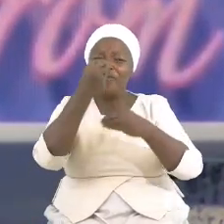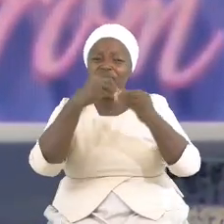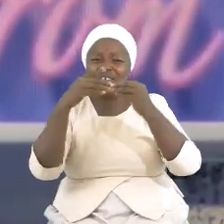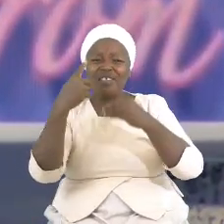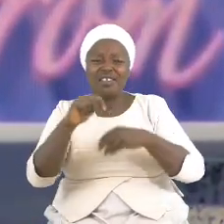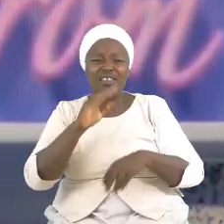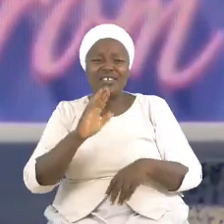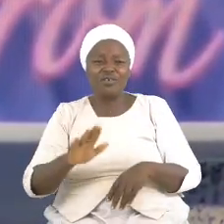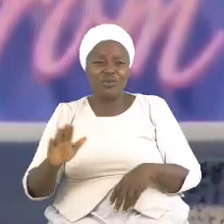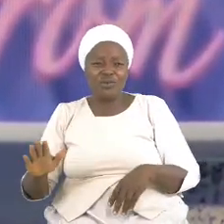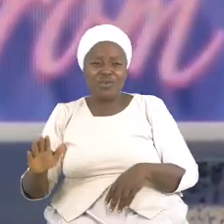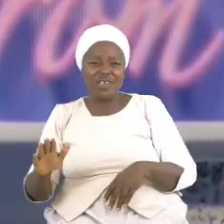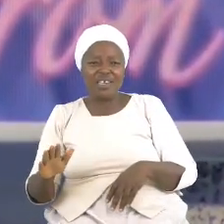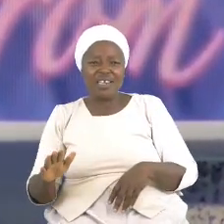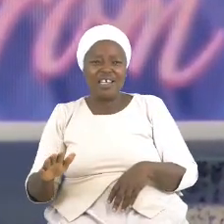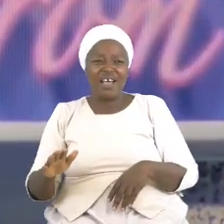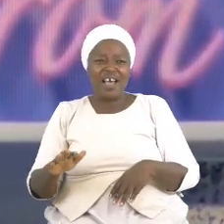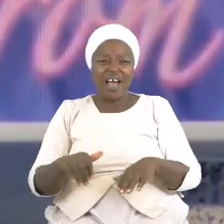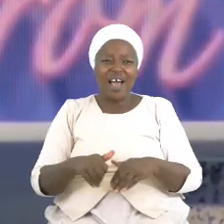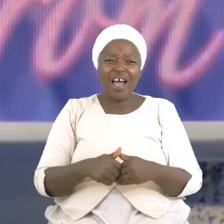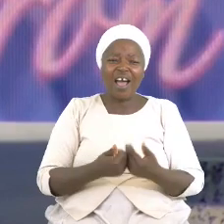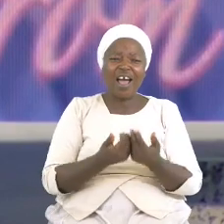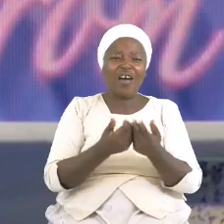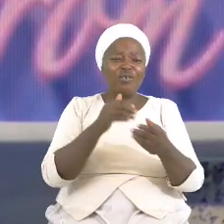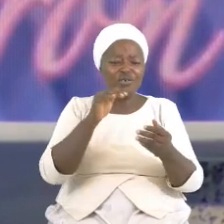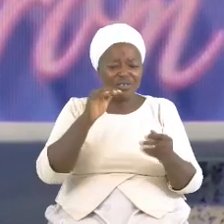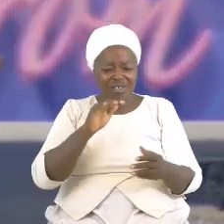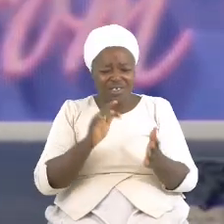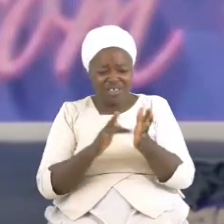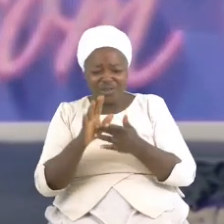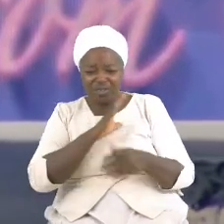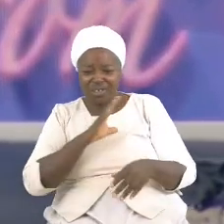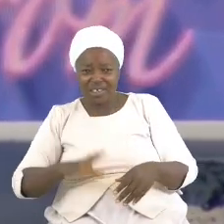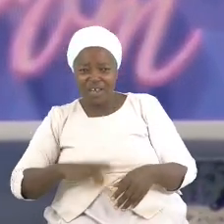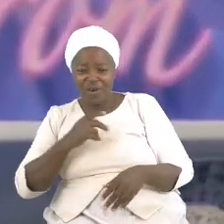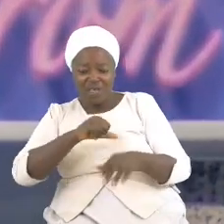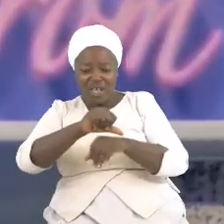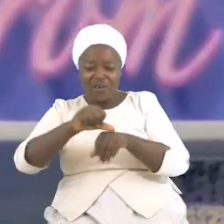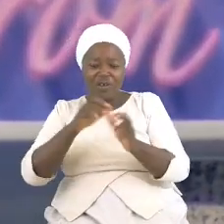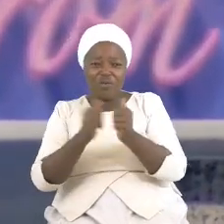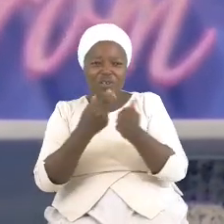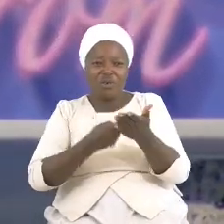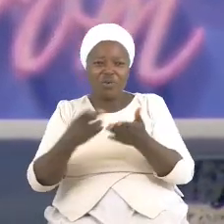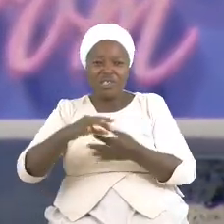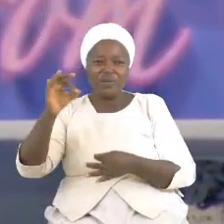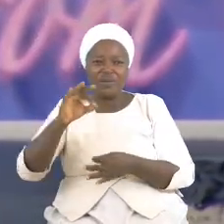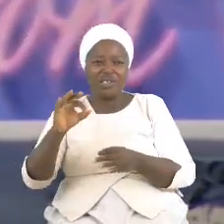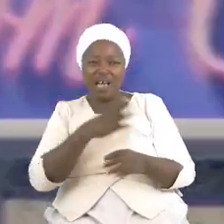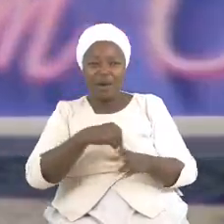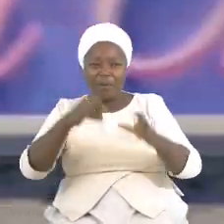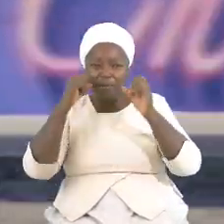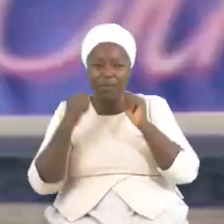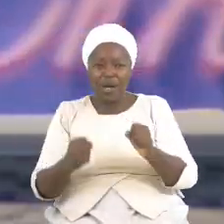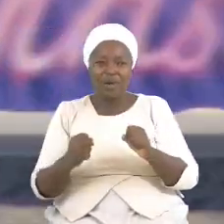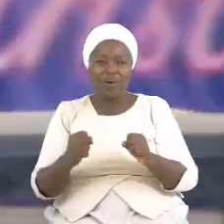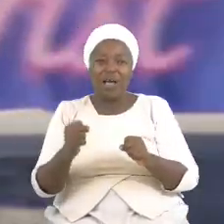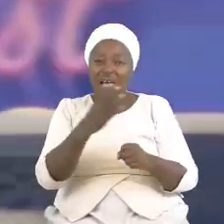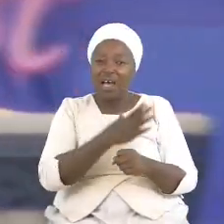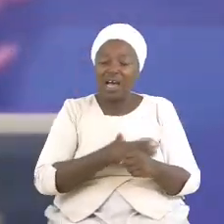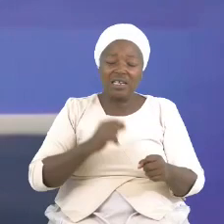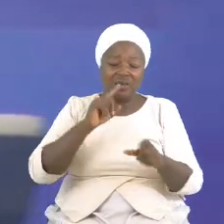how Jesus Christ was anointed with the Holy Ghost and power, and he went